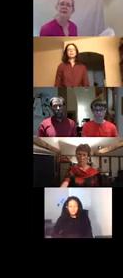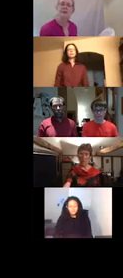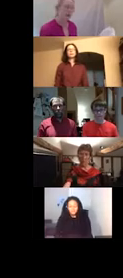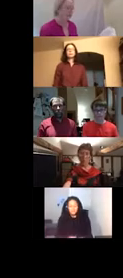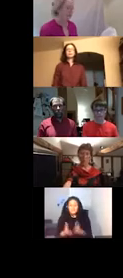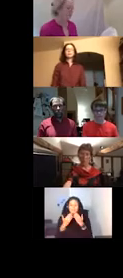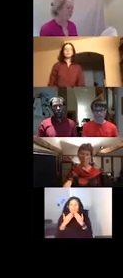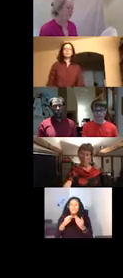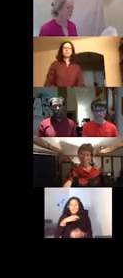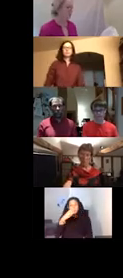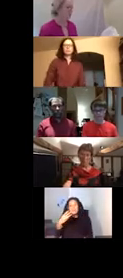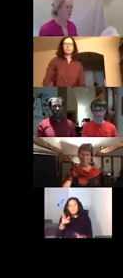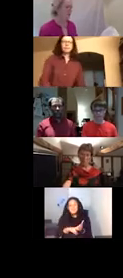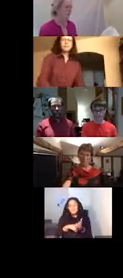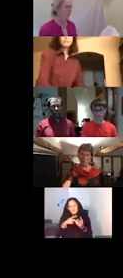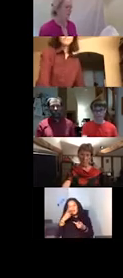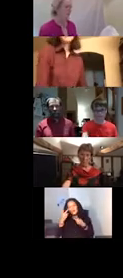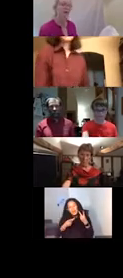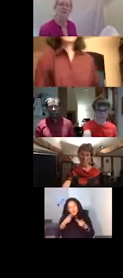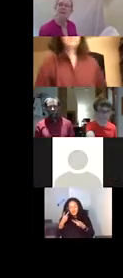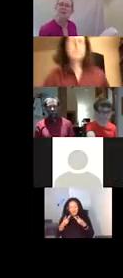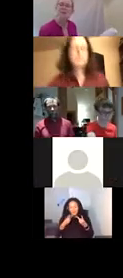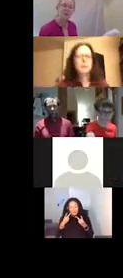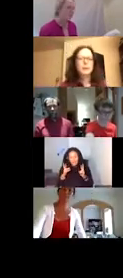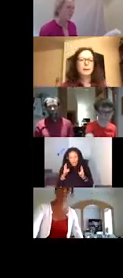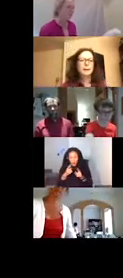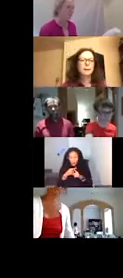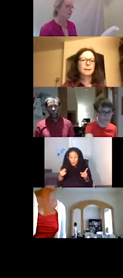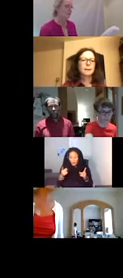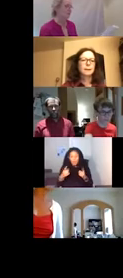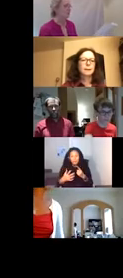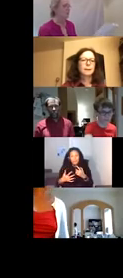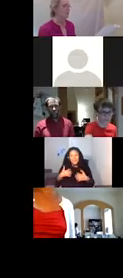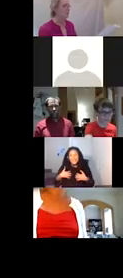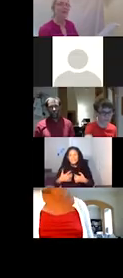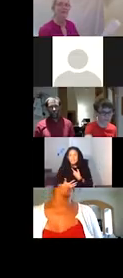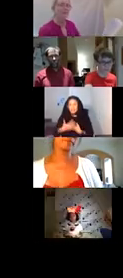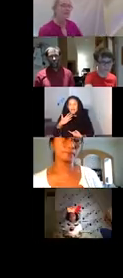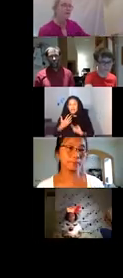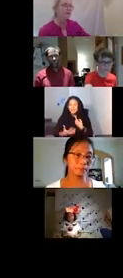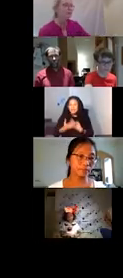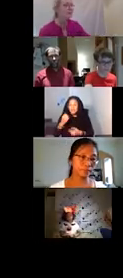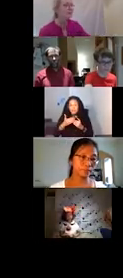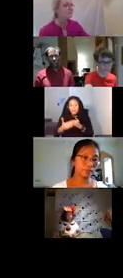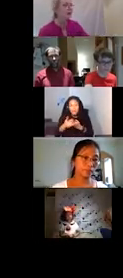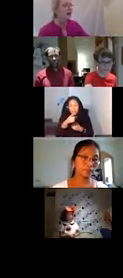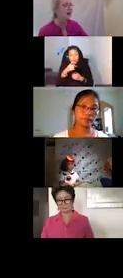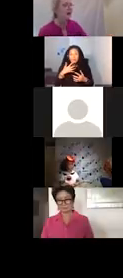Thank you, Essex Virtual Choir. I hope everyone will be inspired to find out more about these inspirational